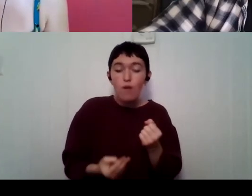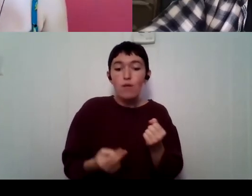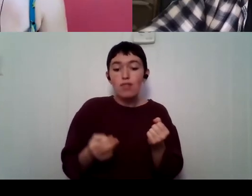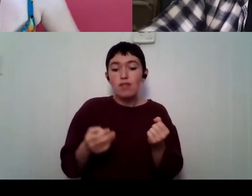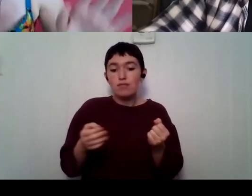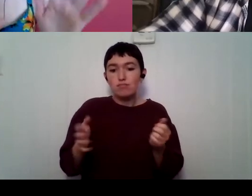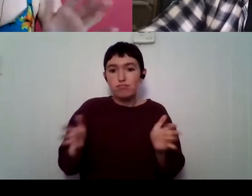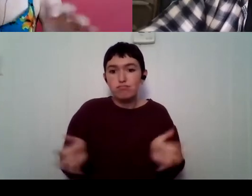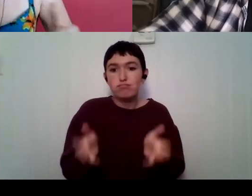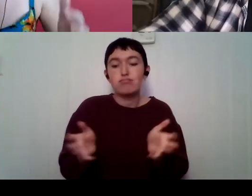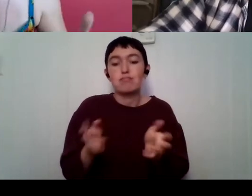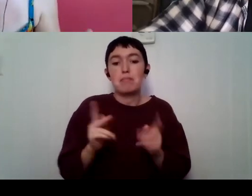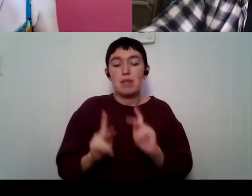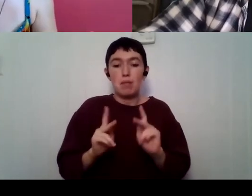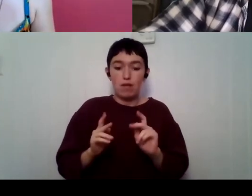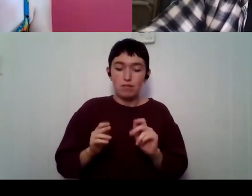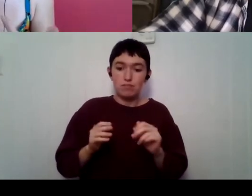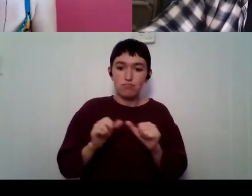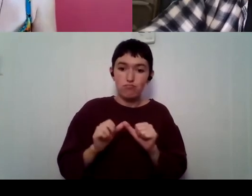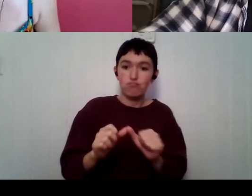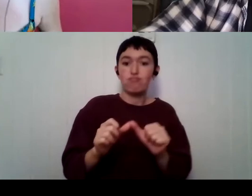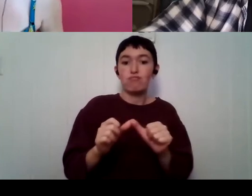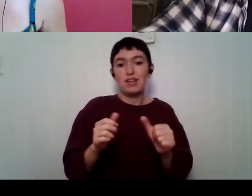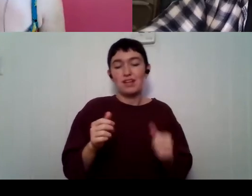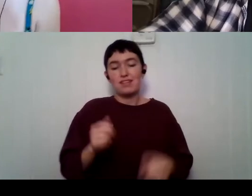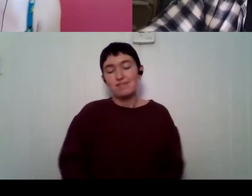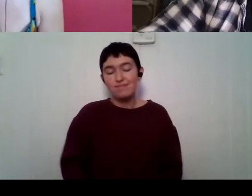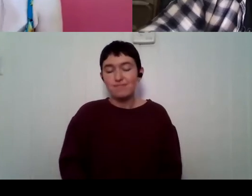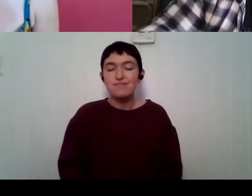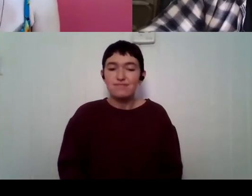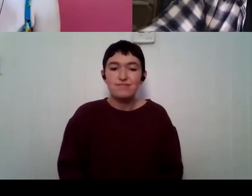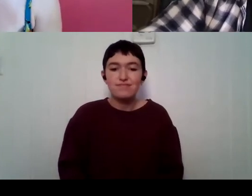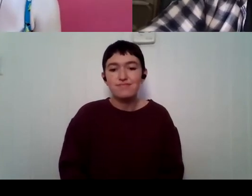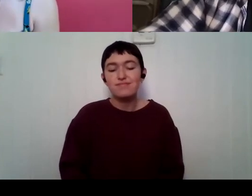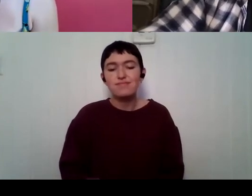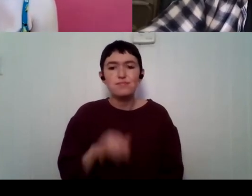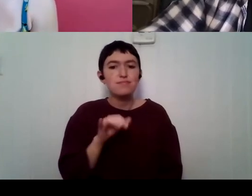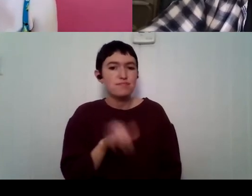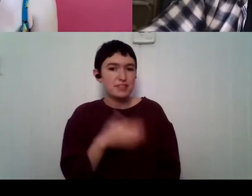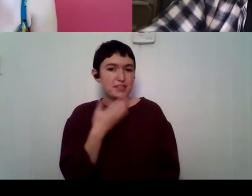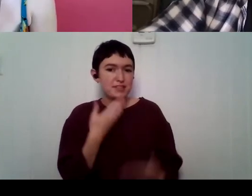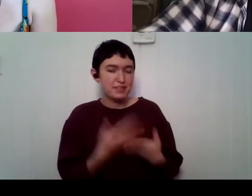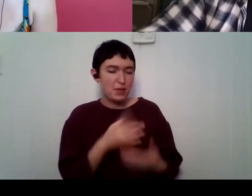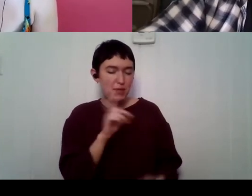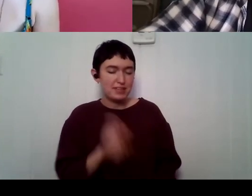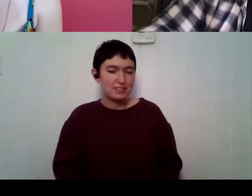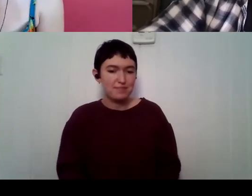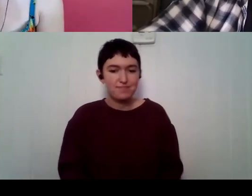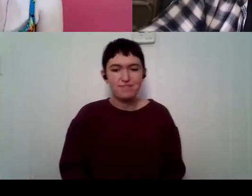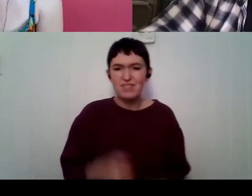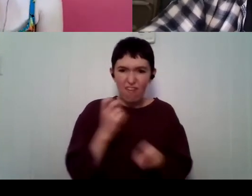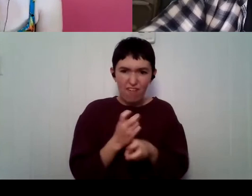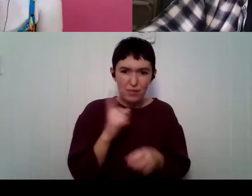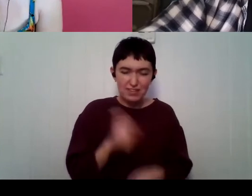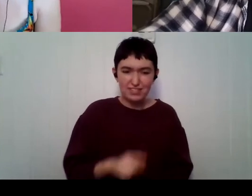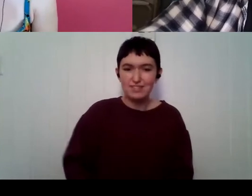it's so boring. It's like, no, it's not. It's actually really cool. It's funny. Yeah. But that's a good question. Right. It's a hard question. Very good question. Yeah. All right. The next